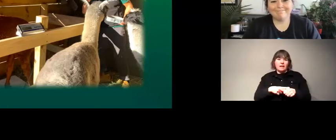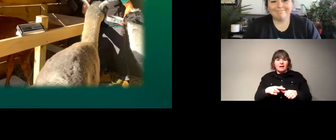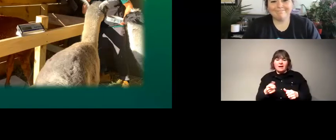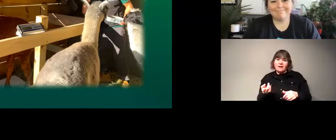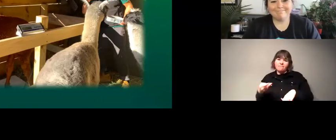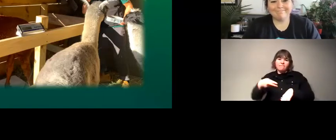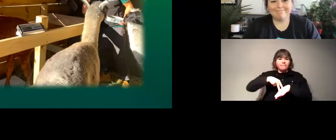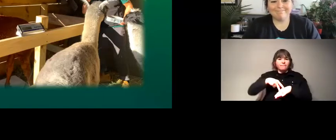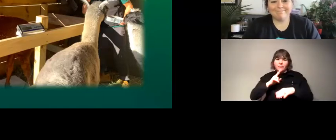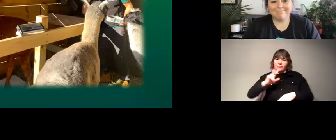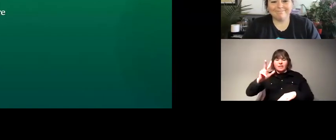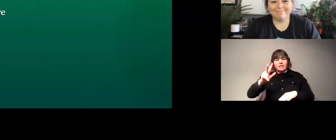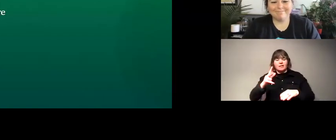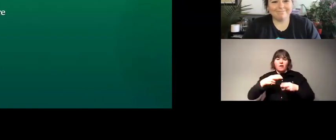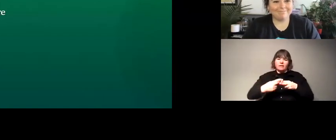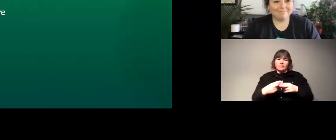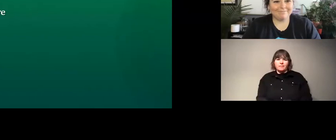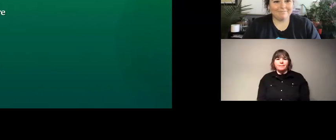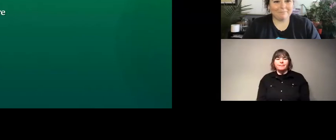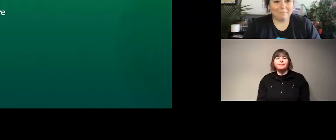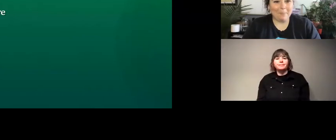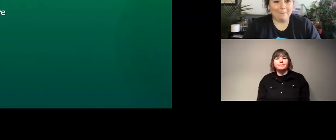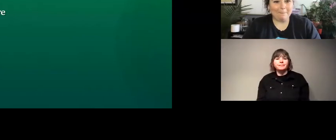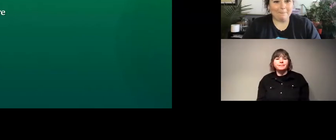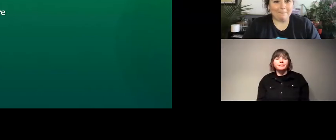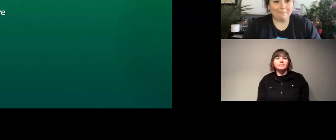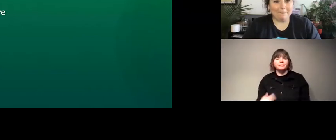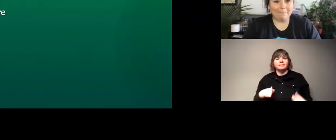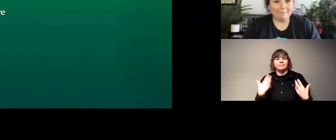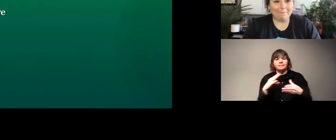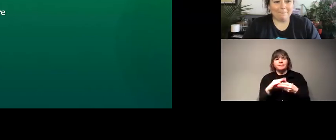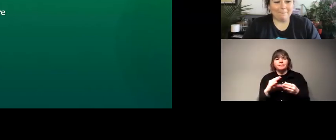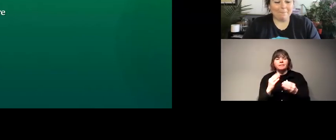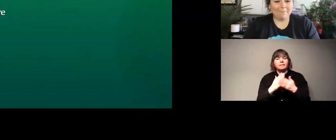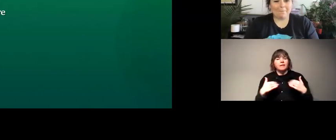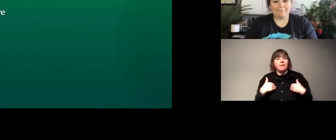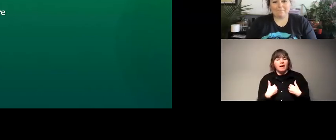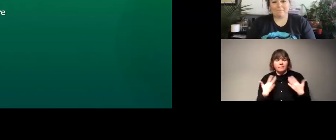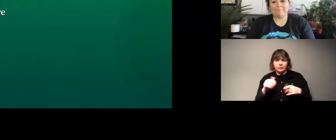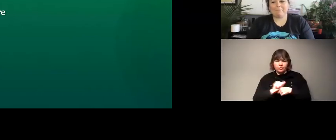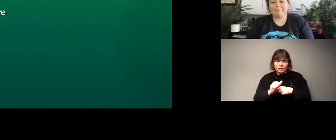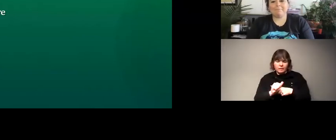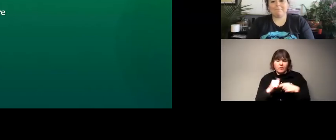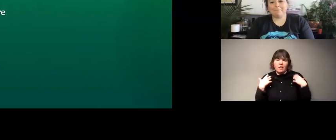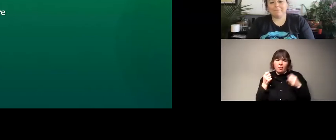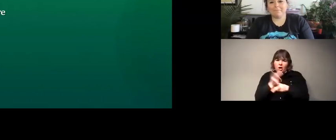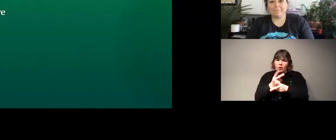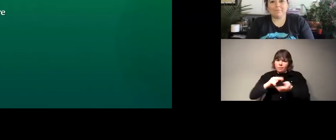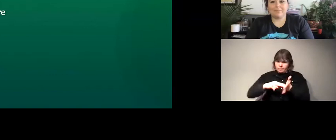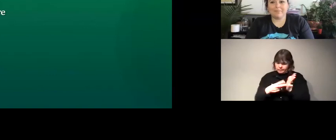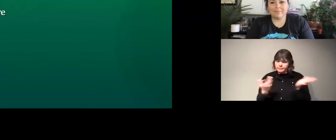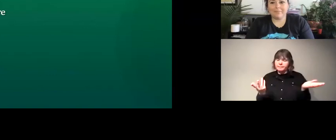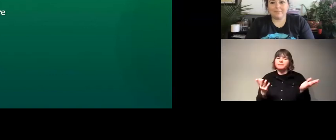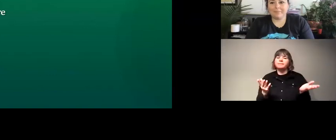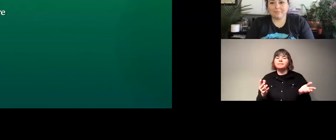3 years old. Now, as I mentioned, some of our animals get trained for healthcare. And so we'll train